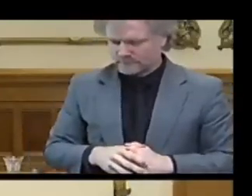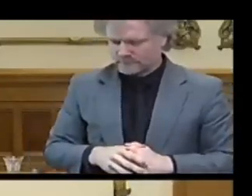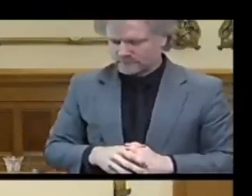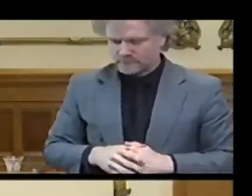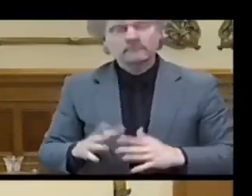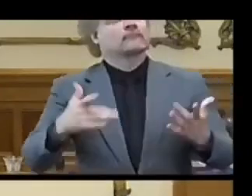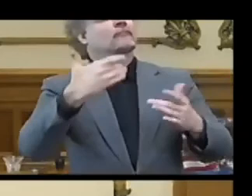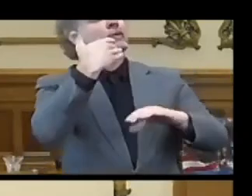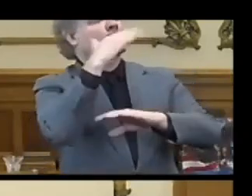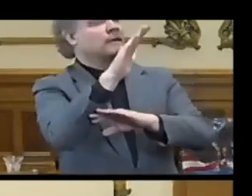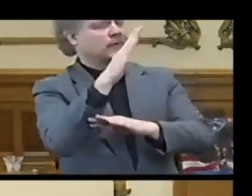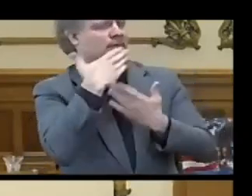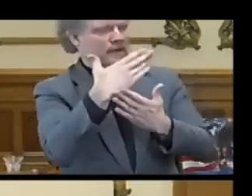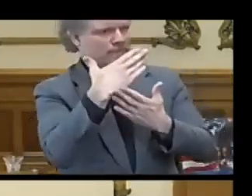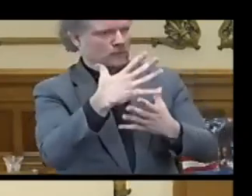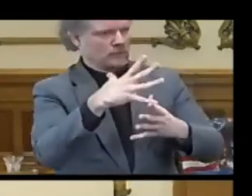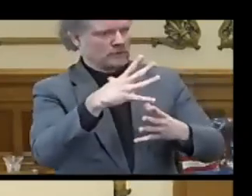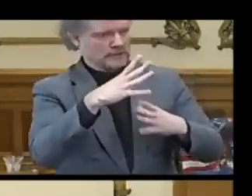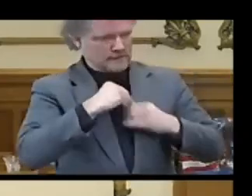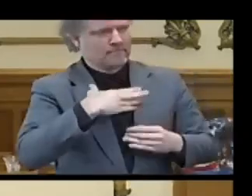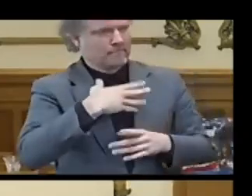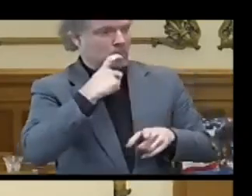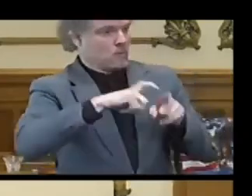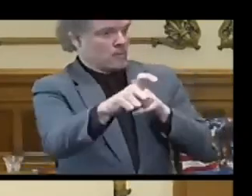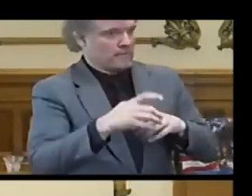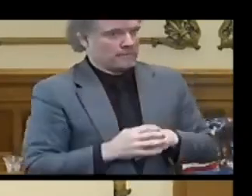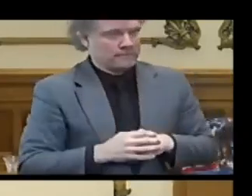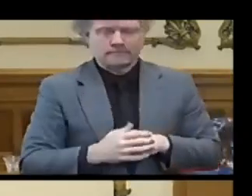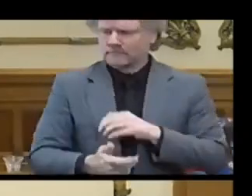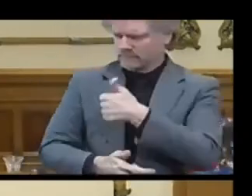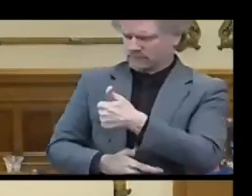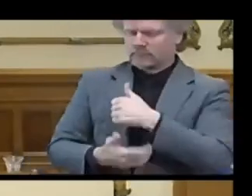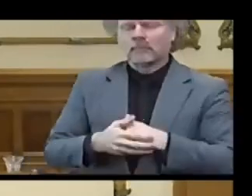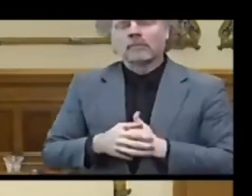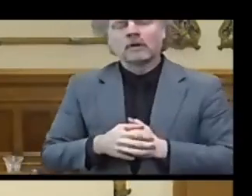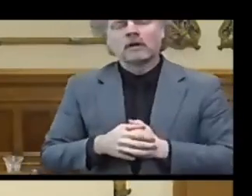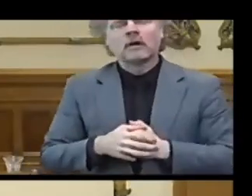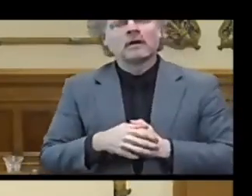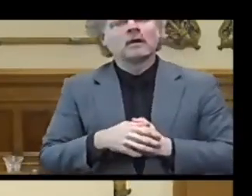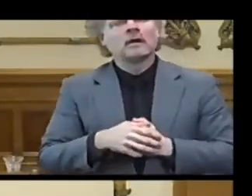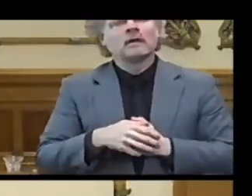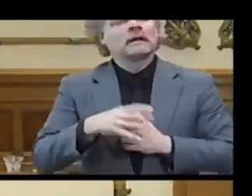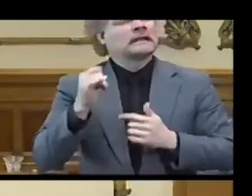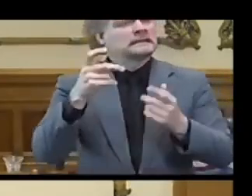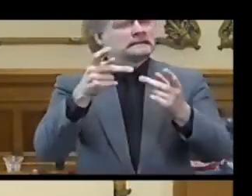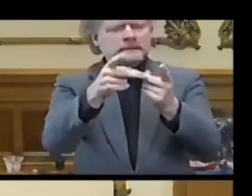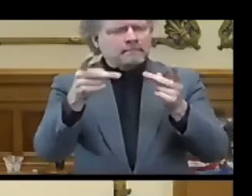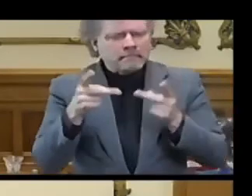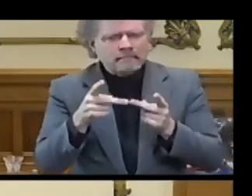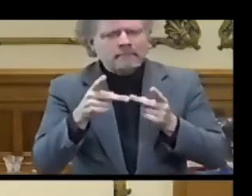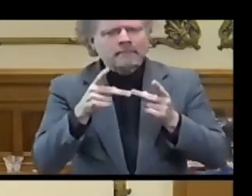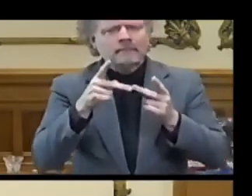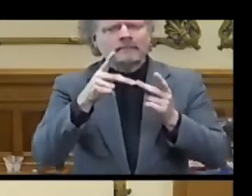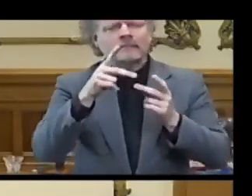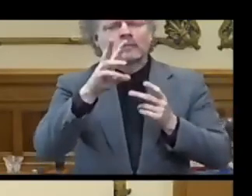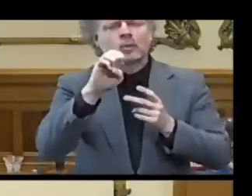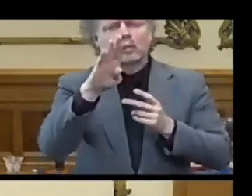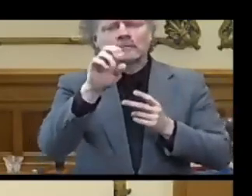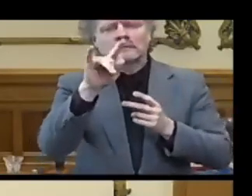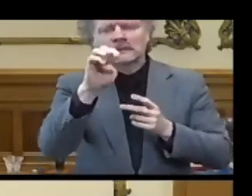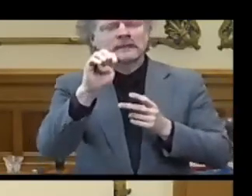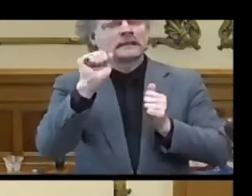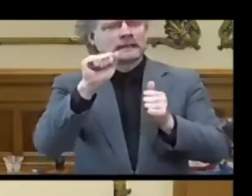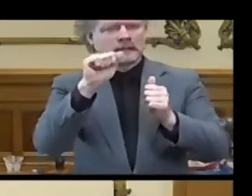Good afternoon. Thanks for taking my call. Thank you. Thanks Is there a site where we can access where